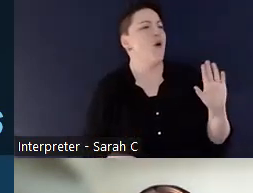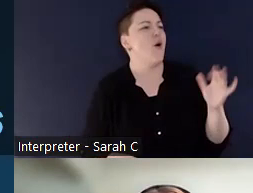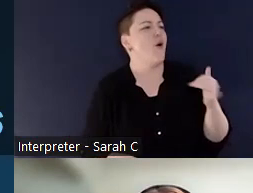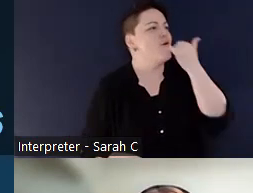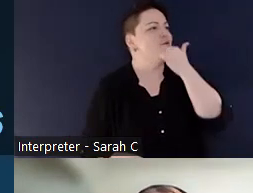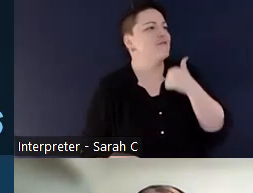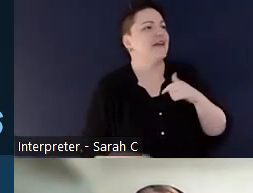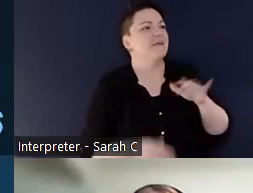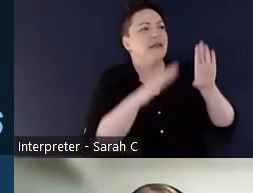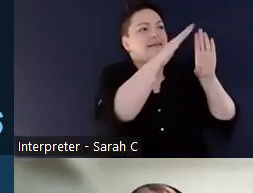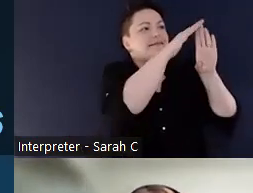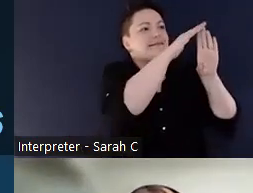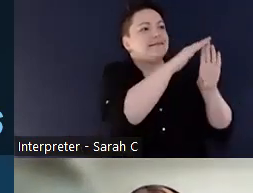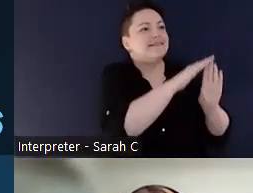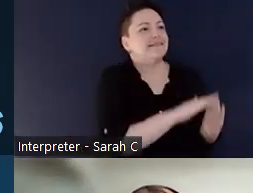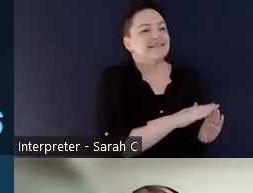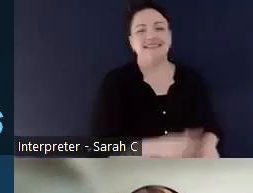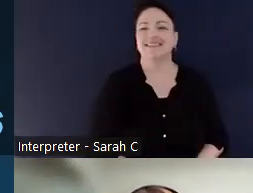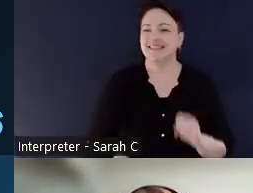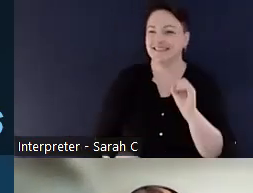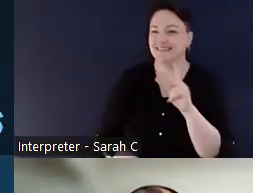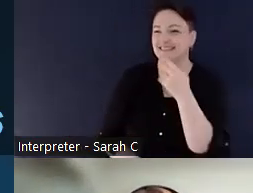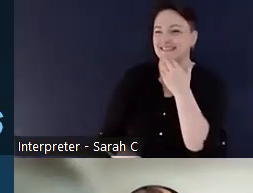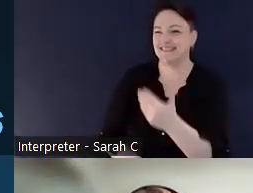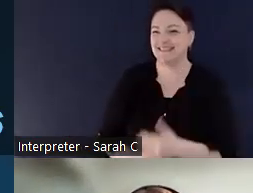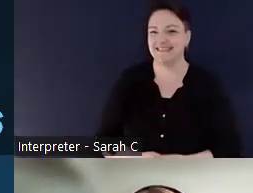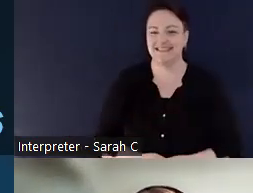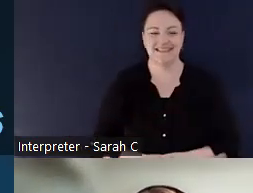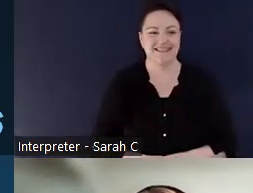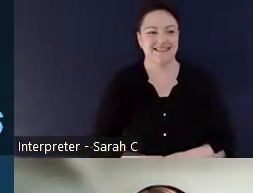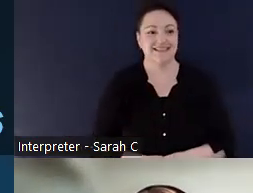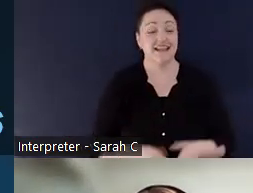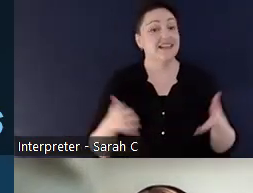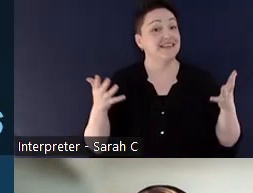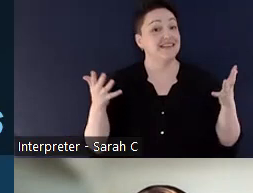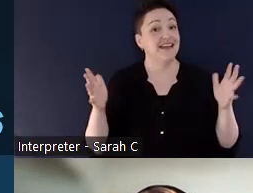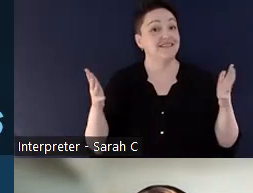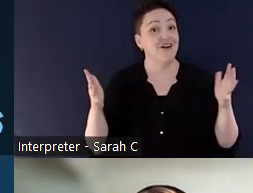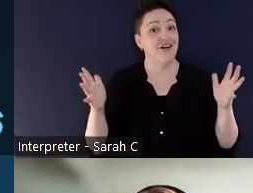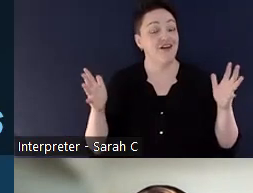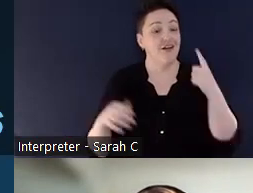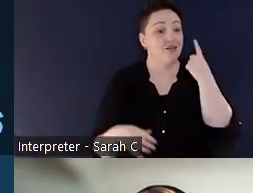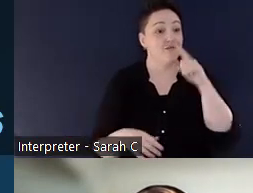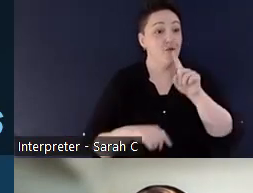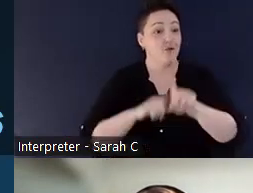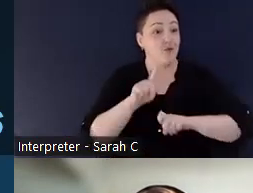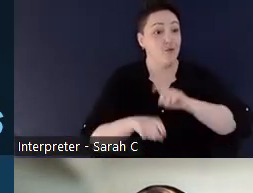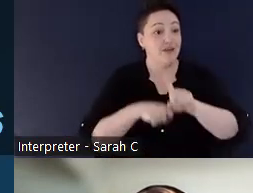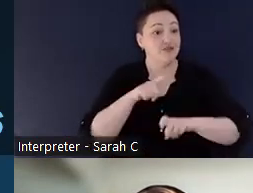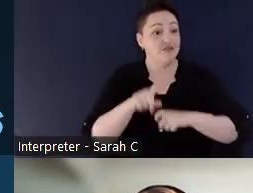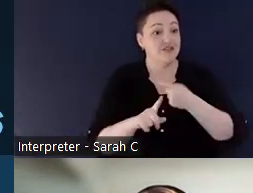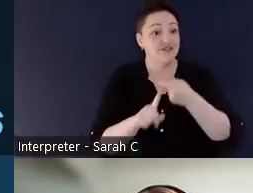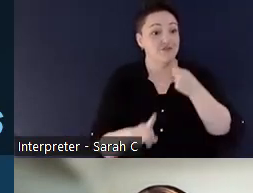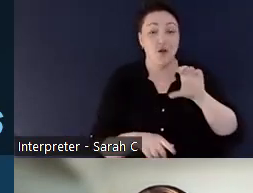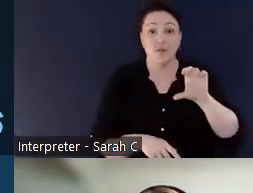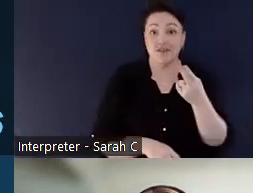sorry. Thanks so much. And that's all we have for questions in the chat. Unless